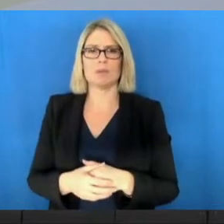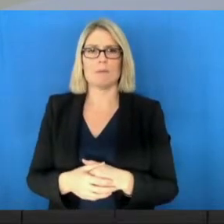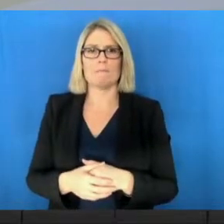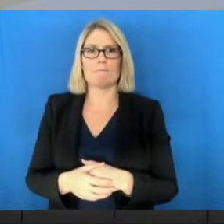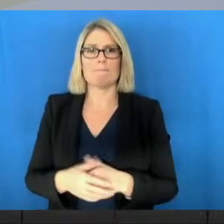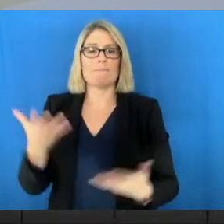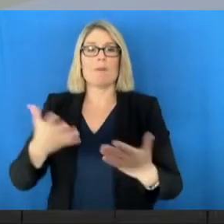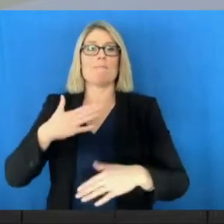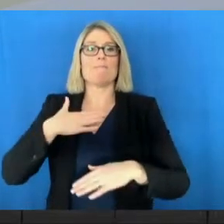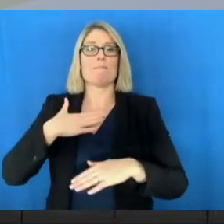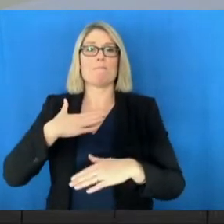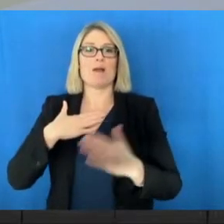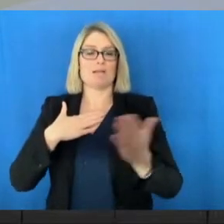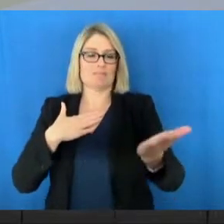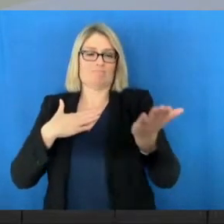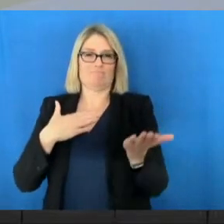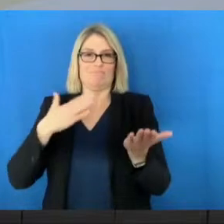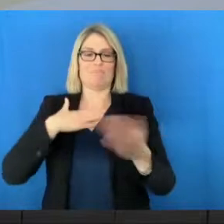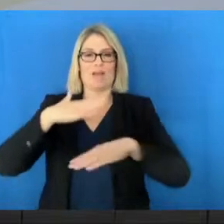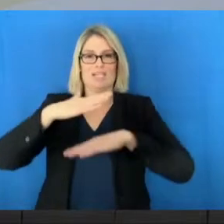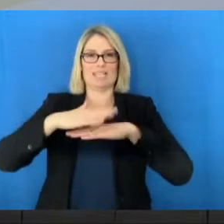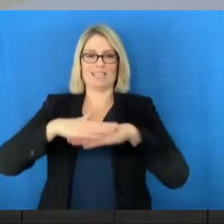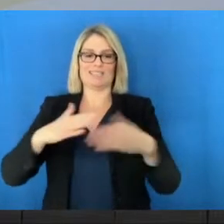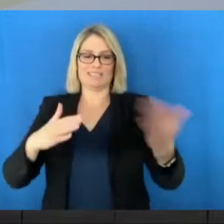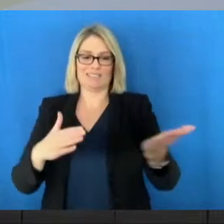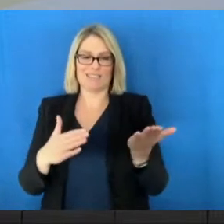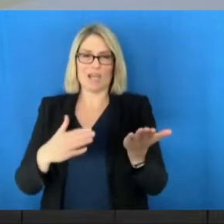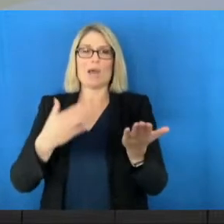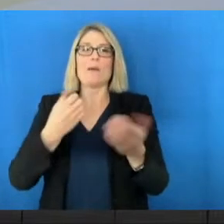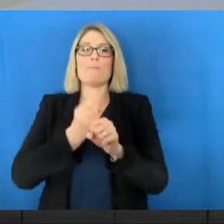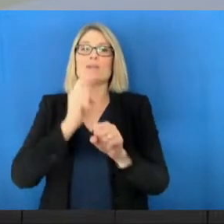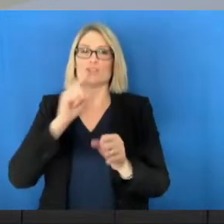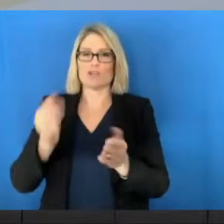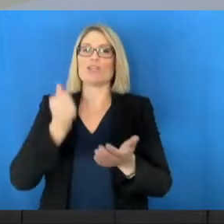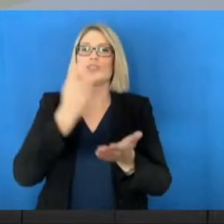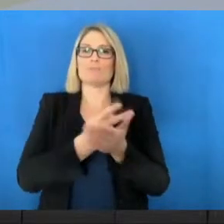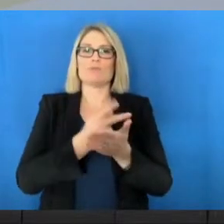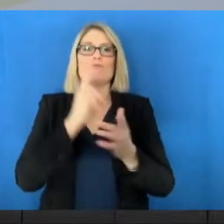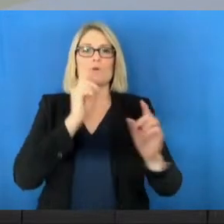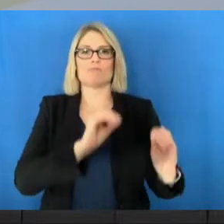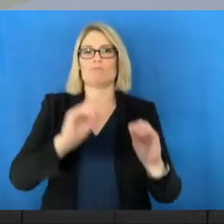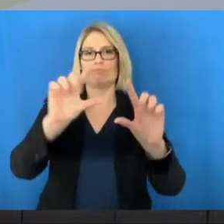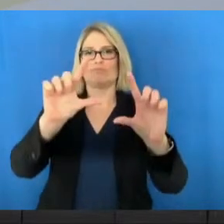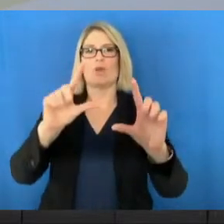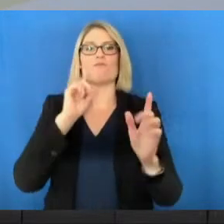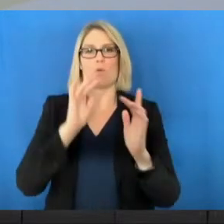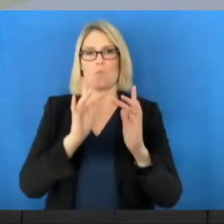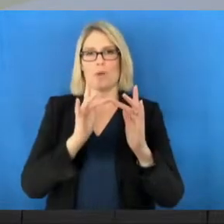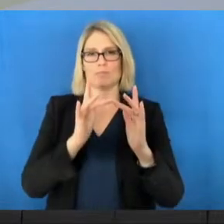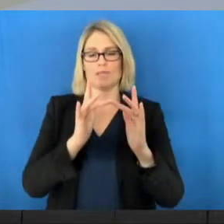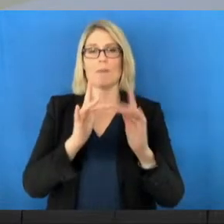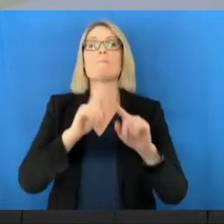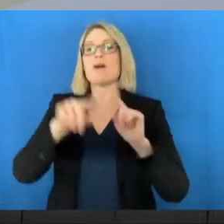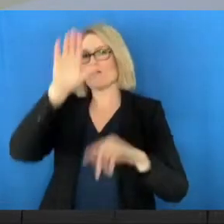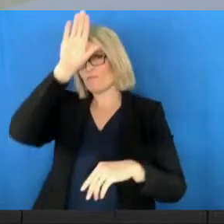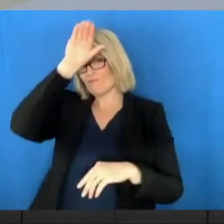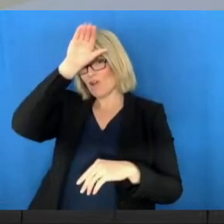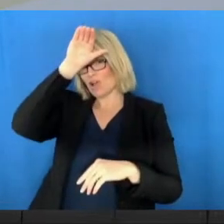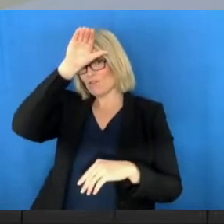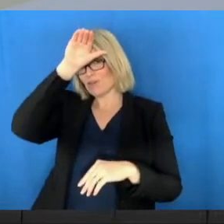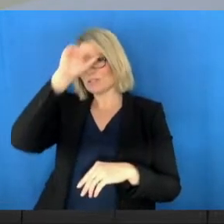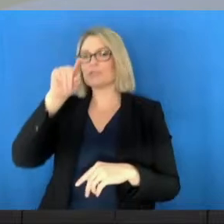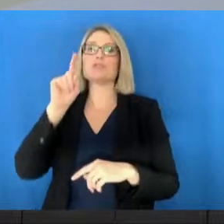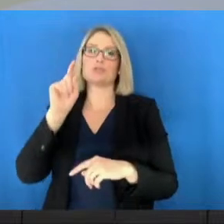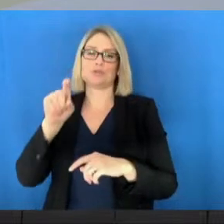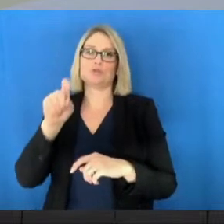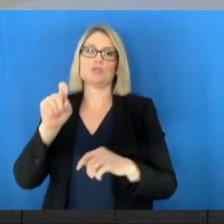desk to make sure it gets approved for up on the website. But the firefighters should see themselves on